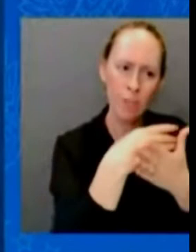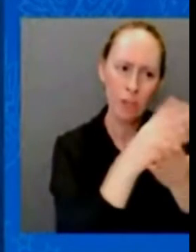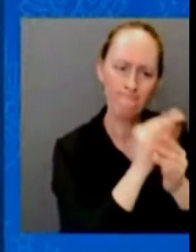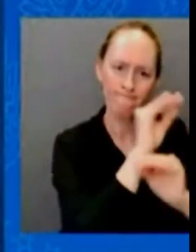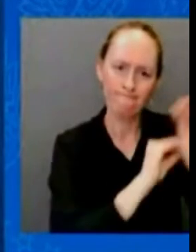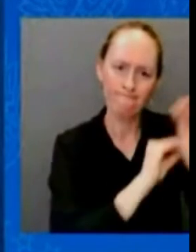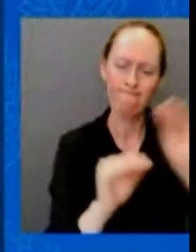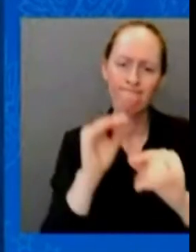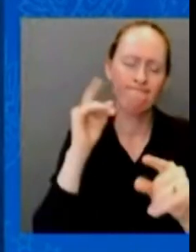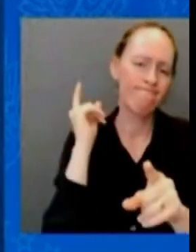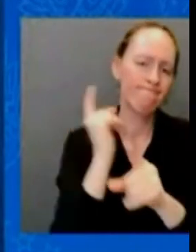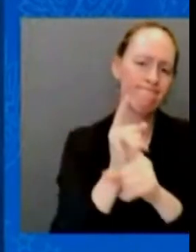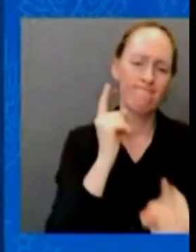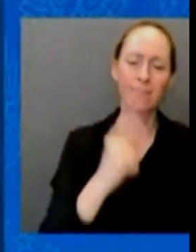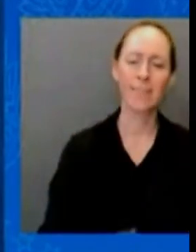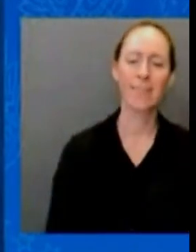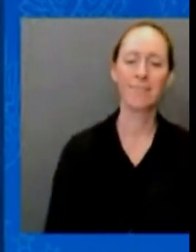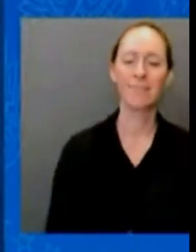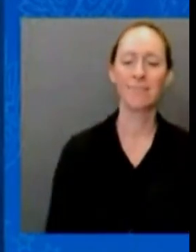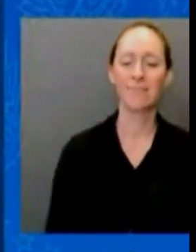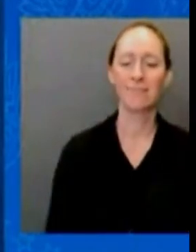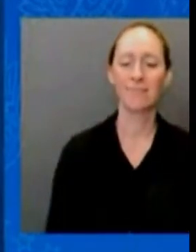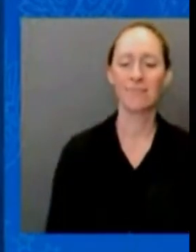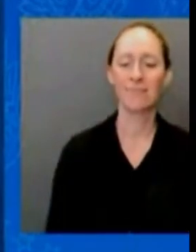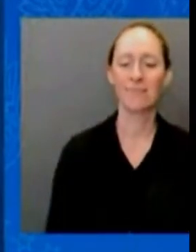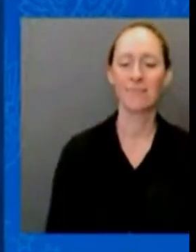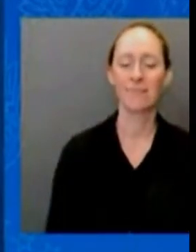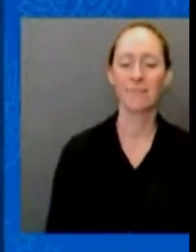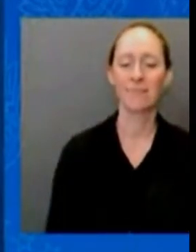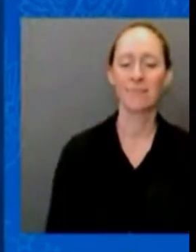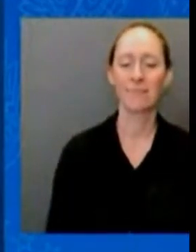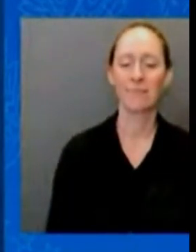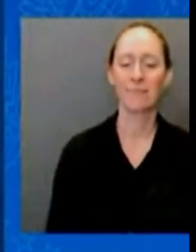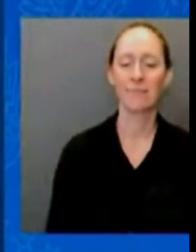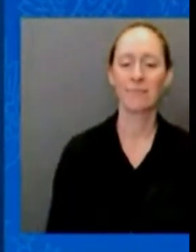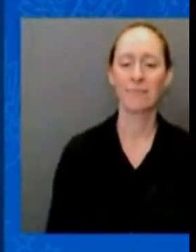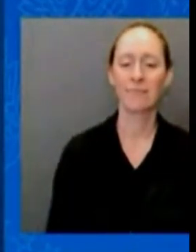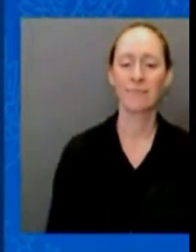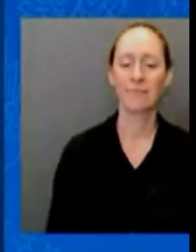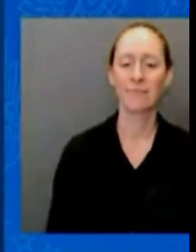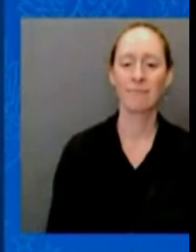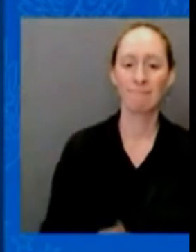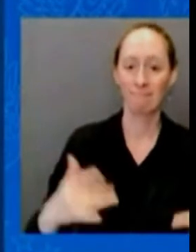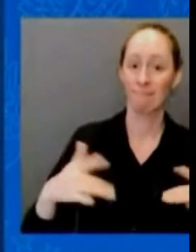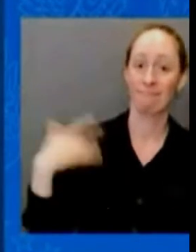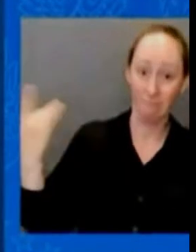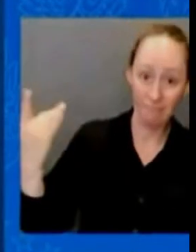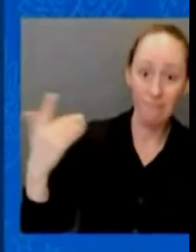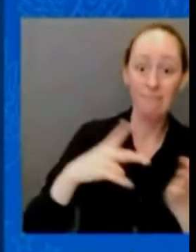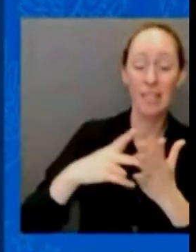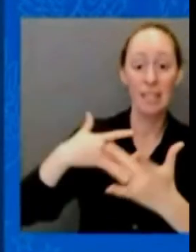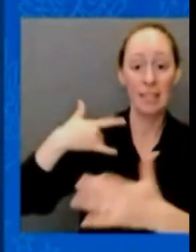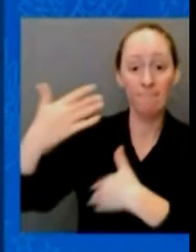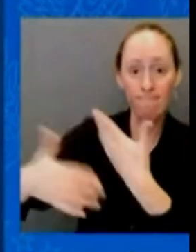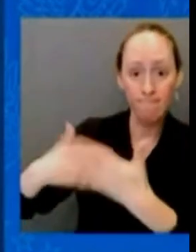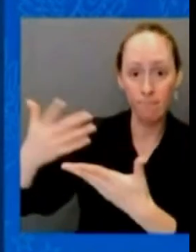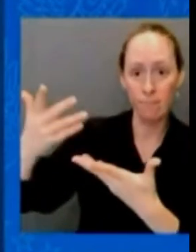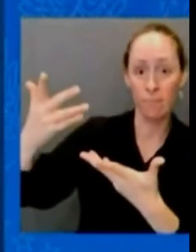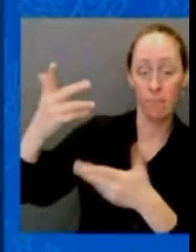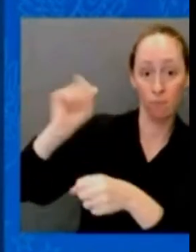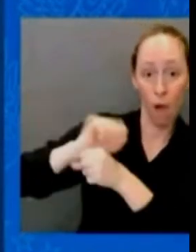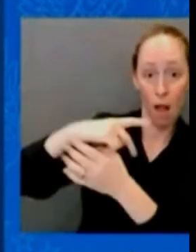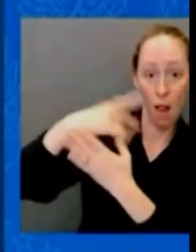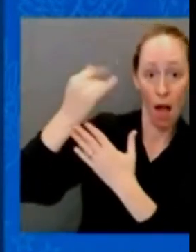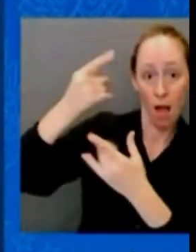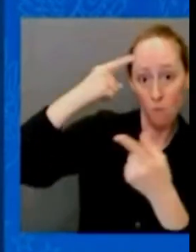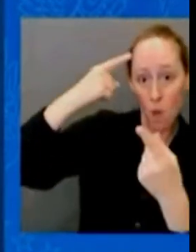labor agreements, and it means that Micron is using one here as well. Micron's also paying a prevailing wage for